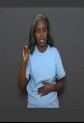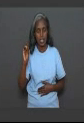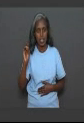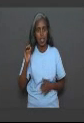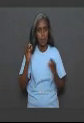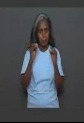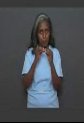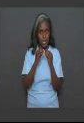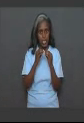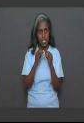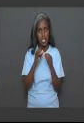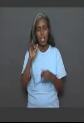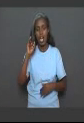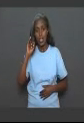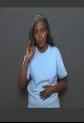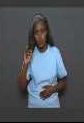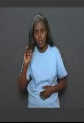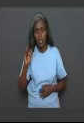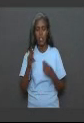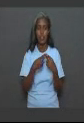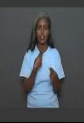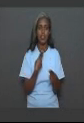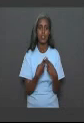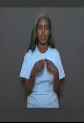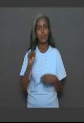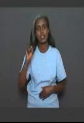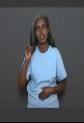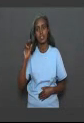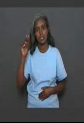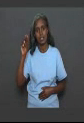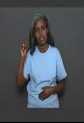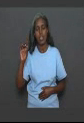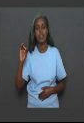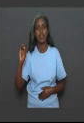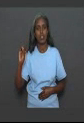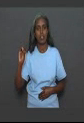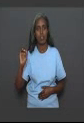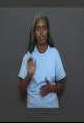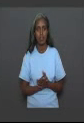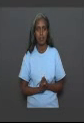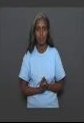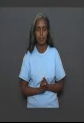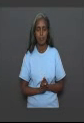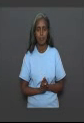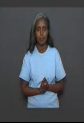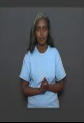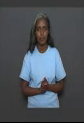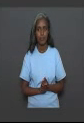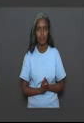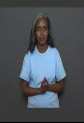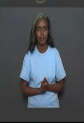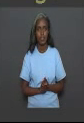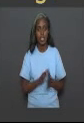theta plus iota times sine theta.